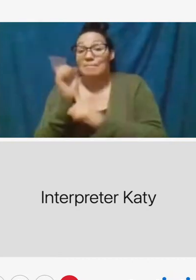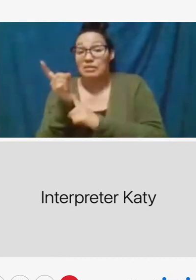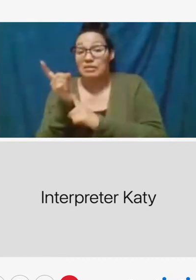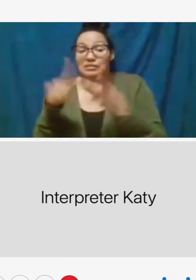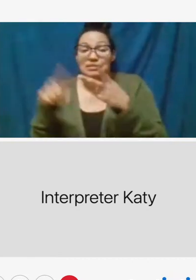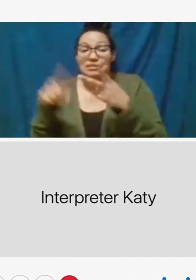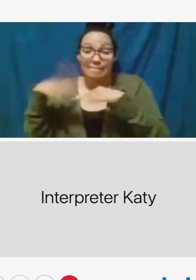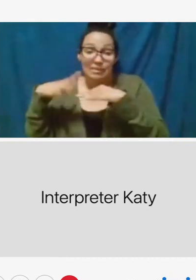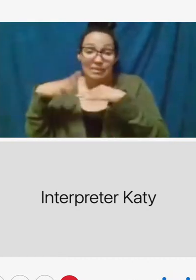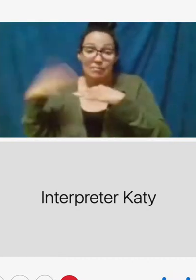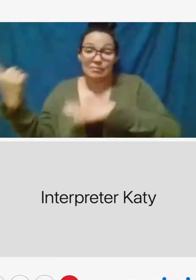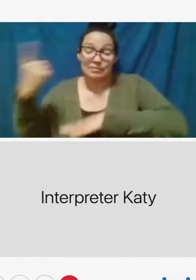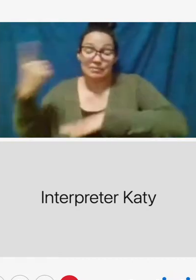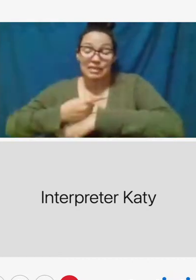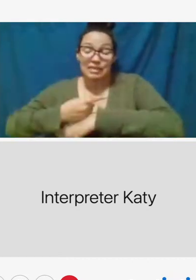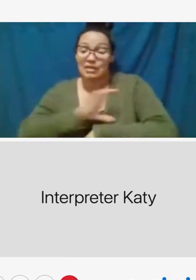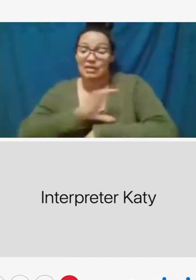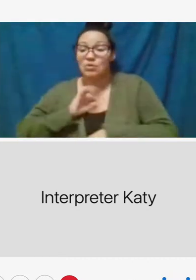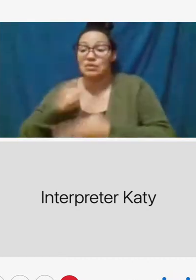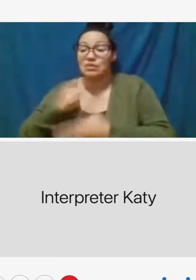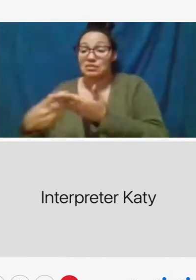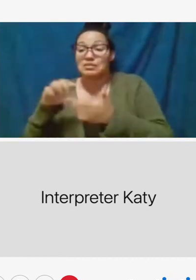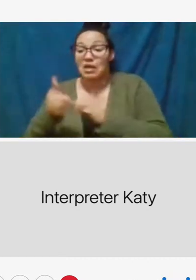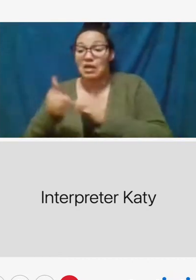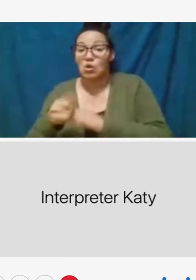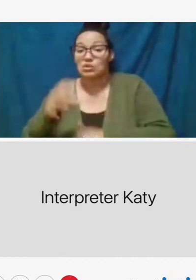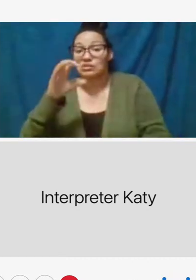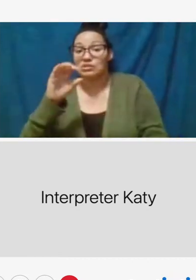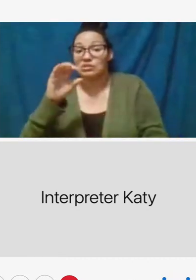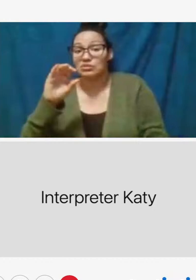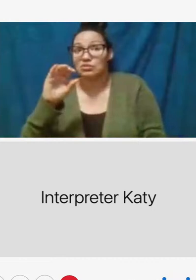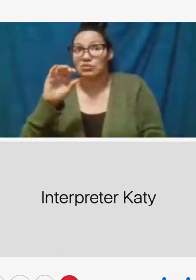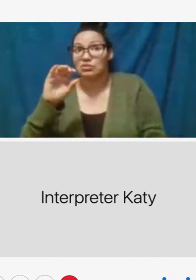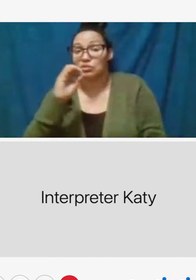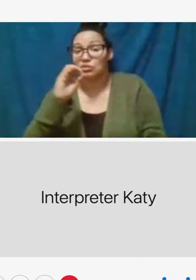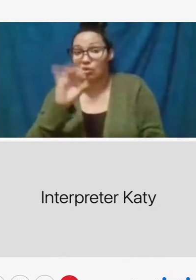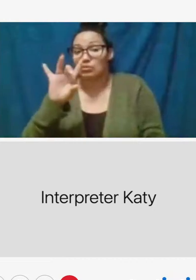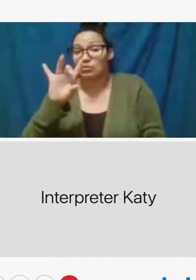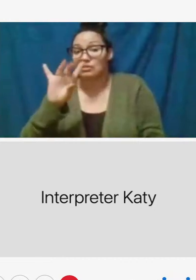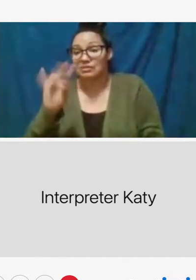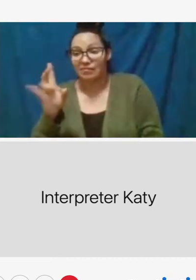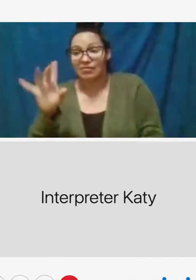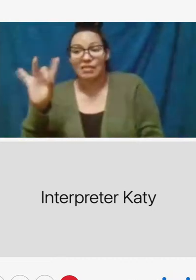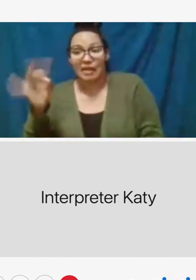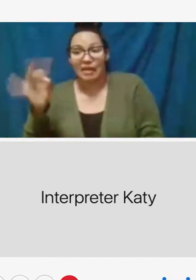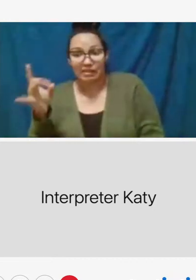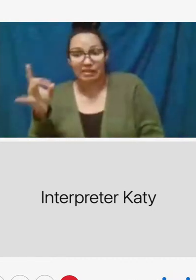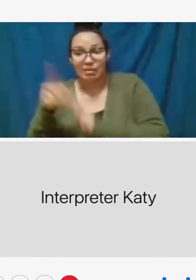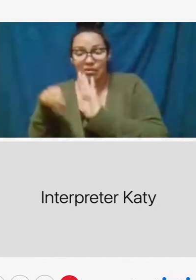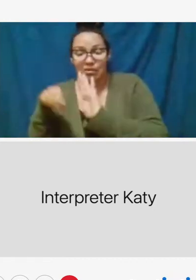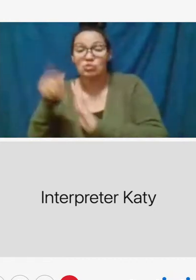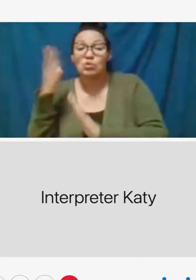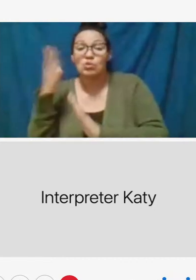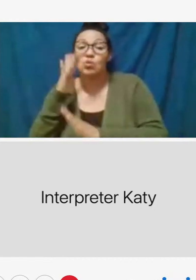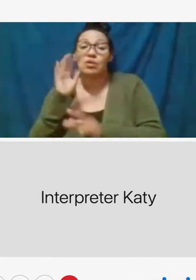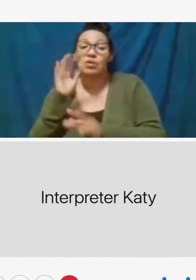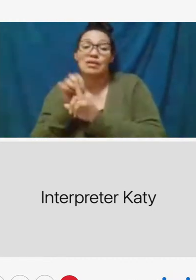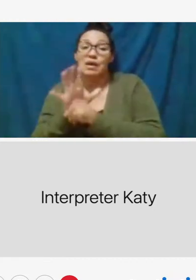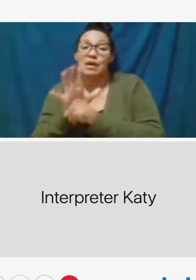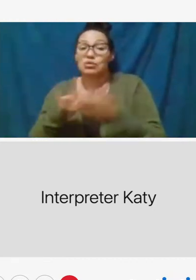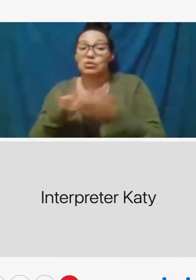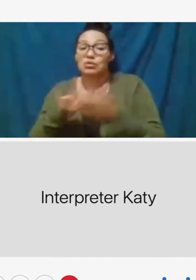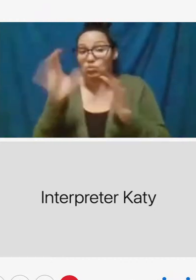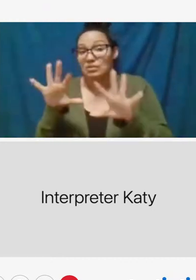will affect zero 7th and eth periods uh we know it will impact students and parents and families it'll